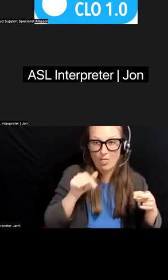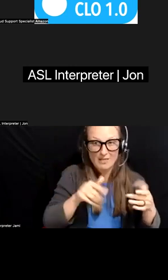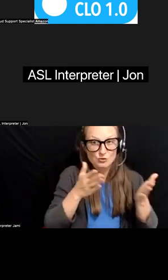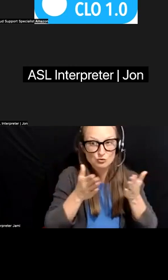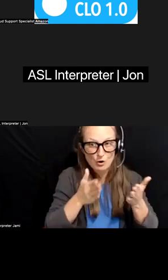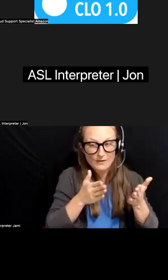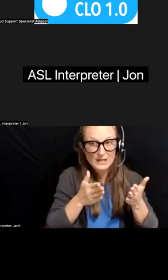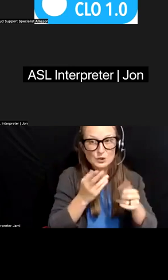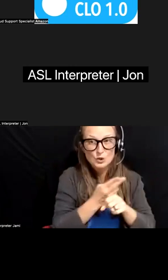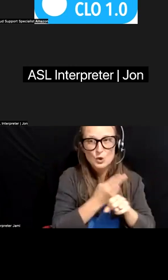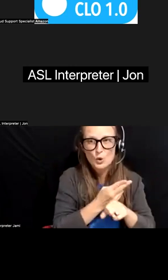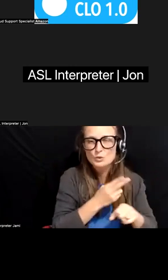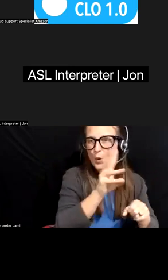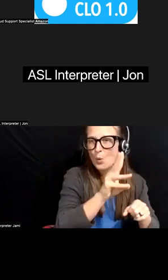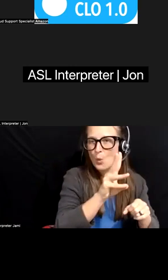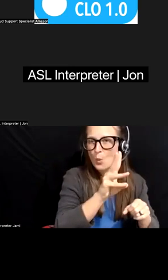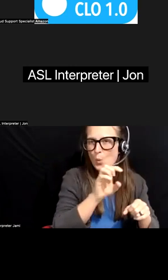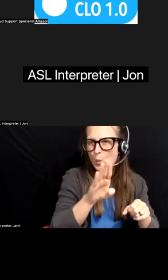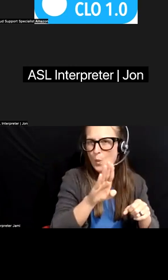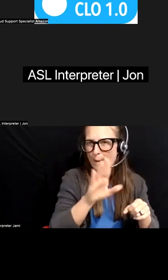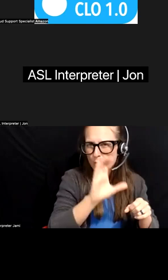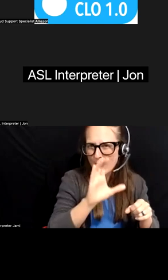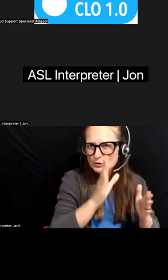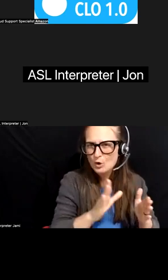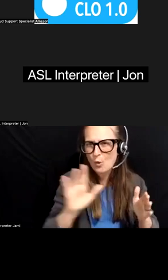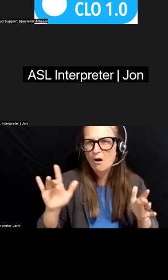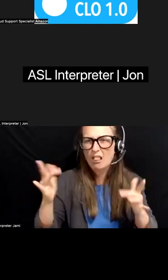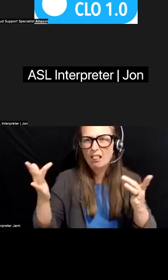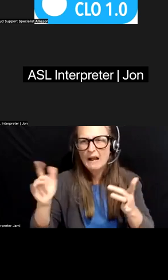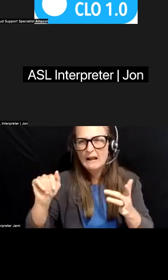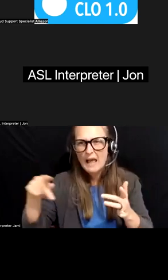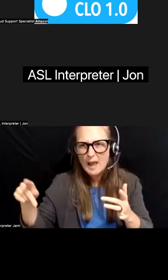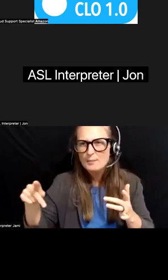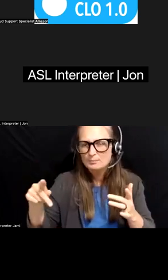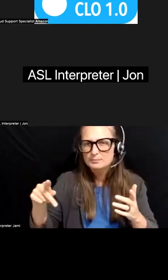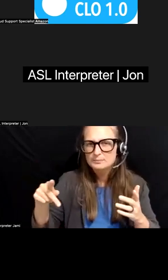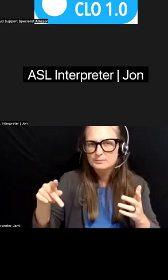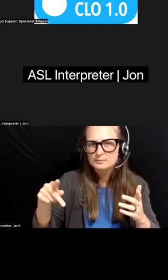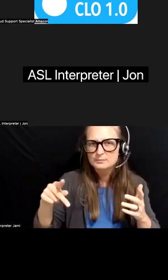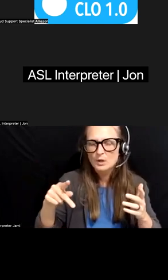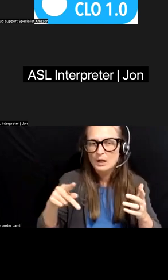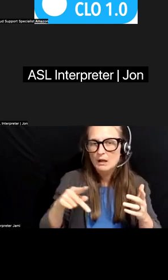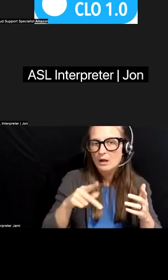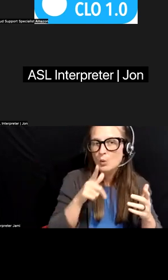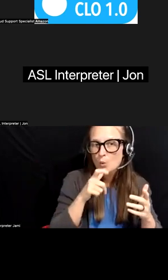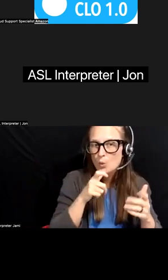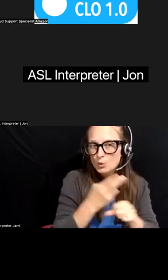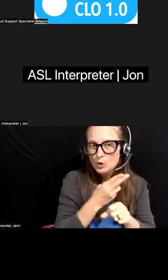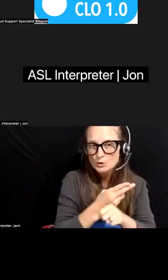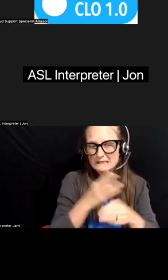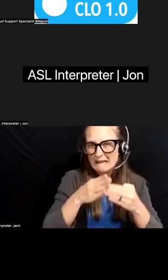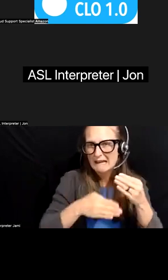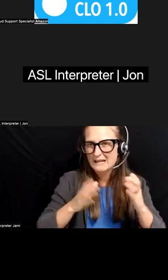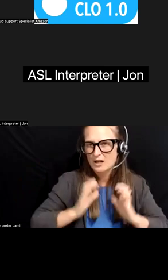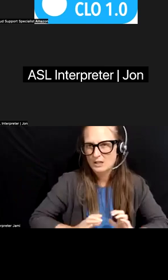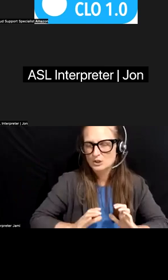accessible via a web browser or lightweight client applications. Who uses SaaS? End customers are frequent users of